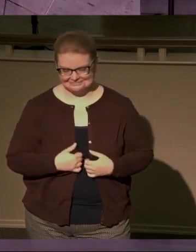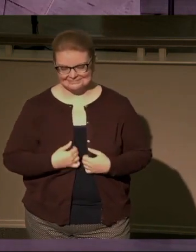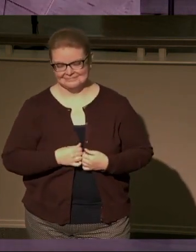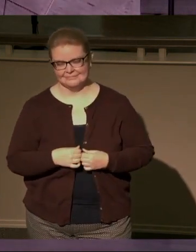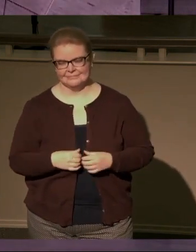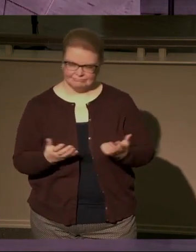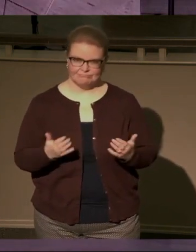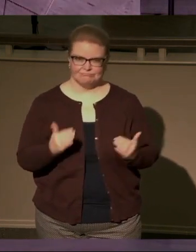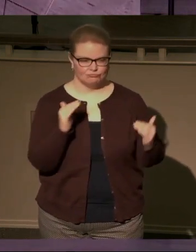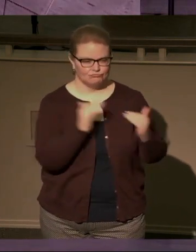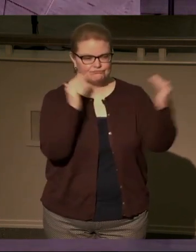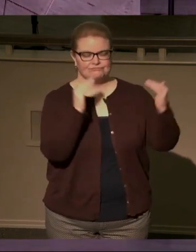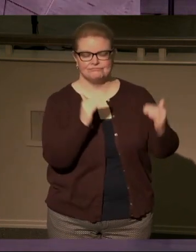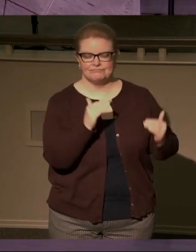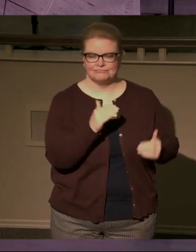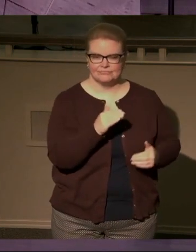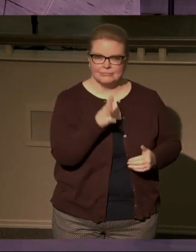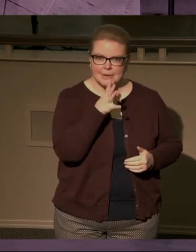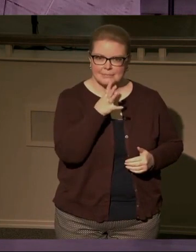Take that, Mom.